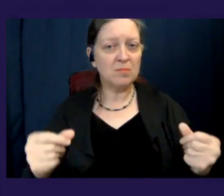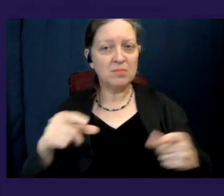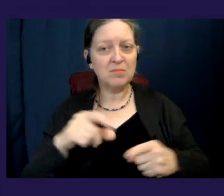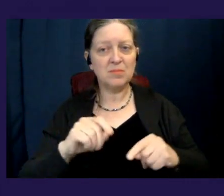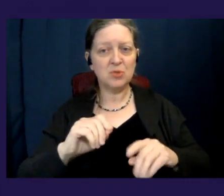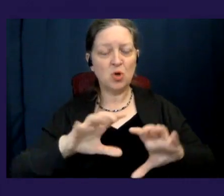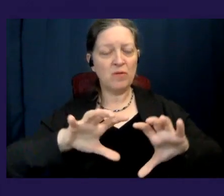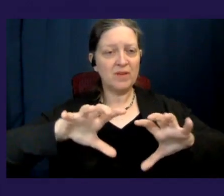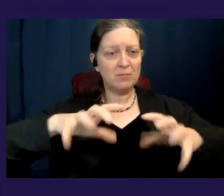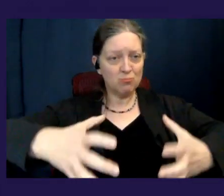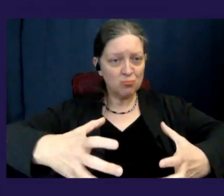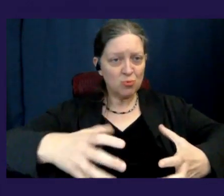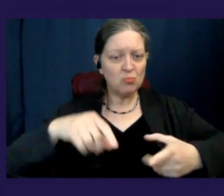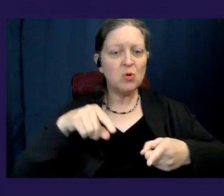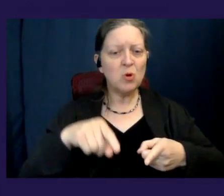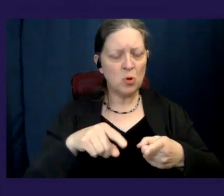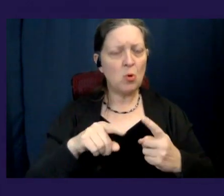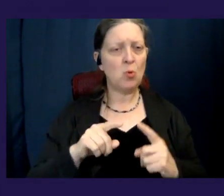draws upon